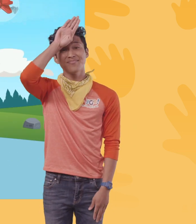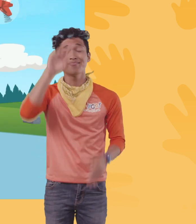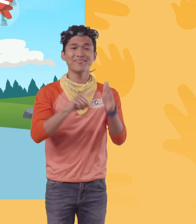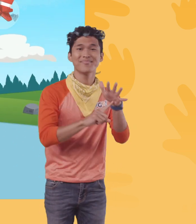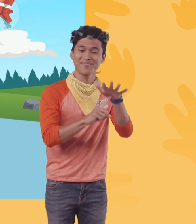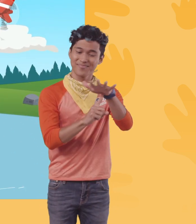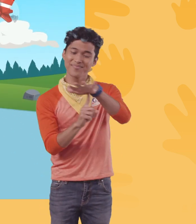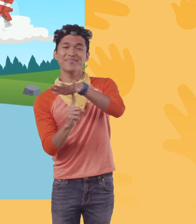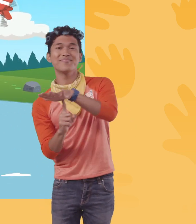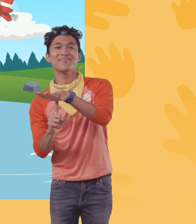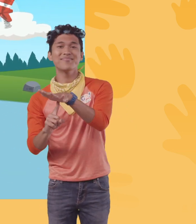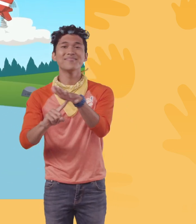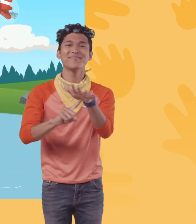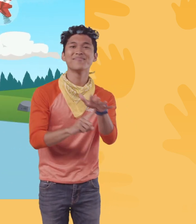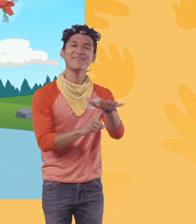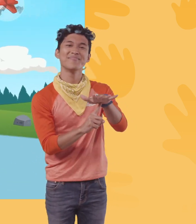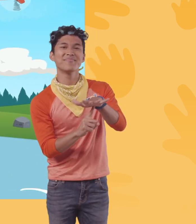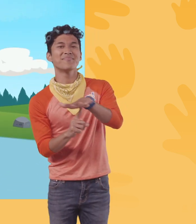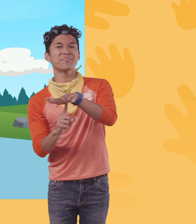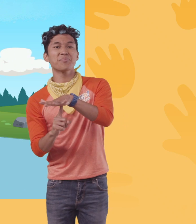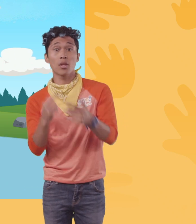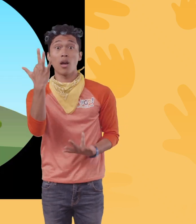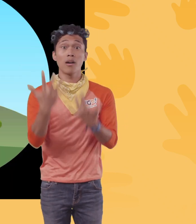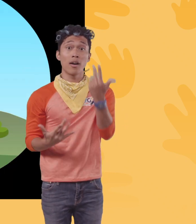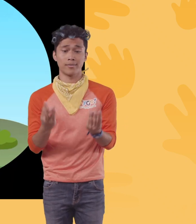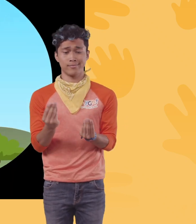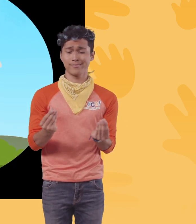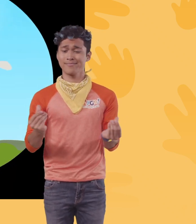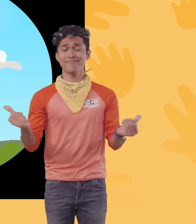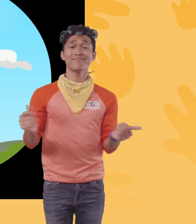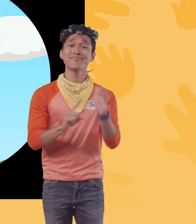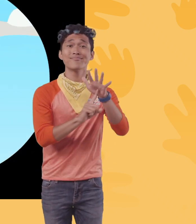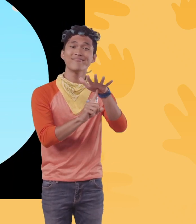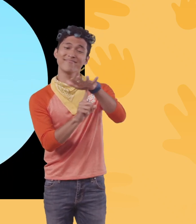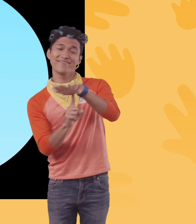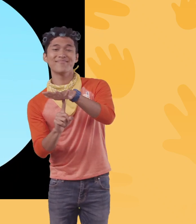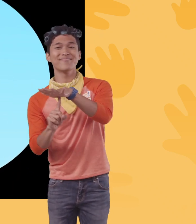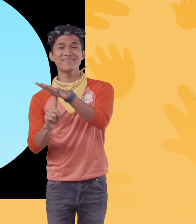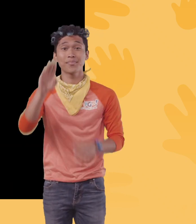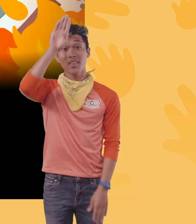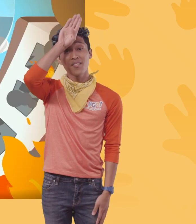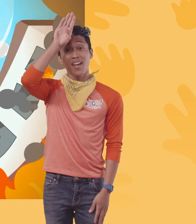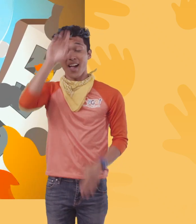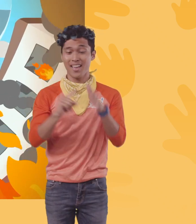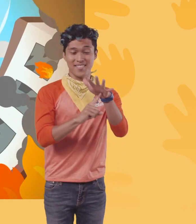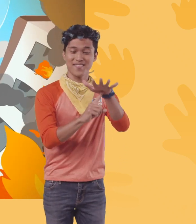out. Firefighting helicopter, fighting fires from above the ground.